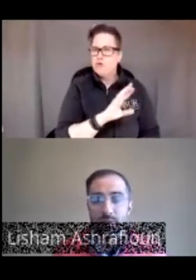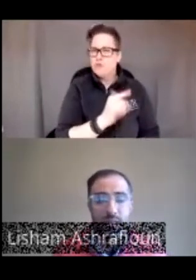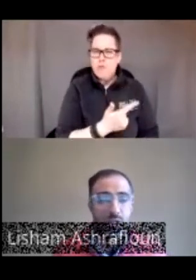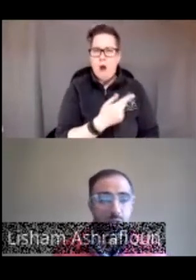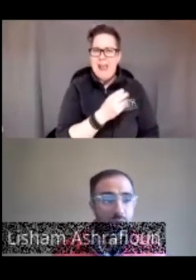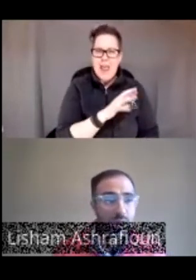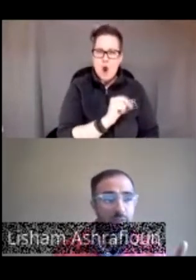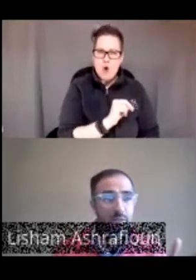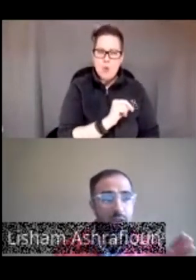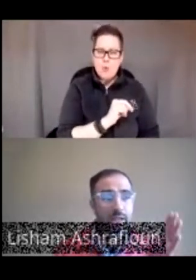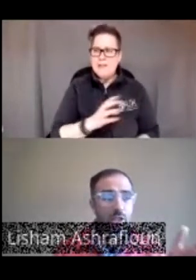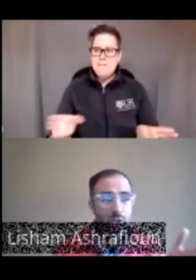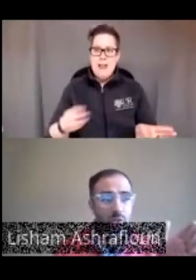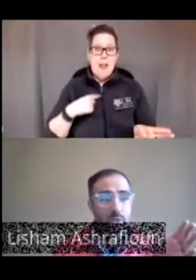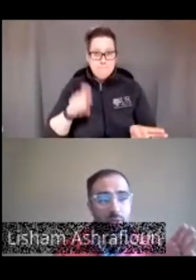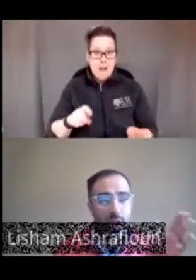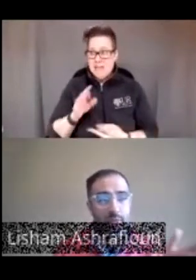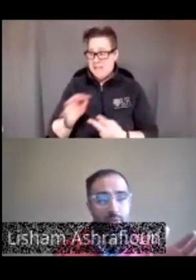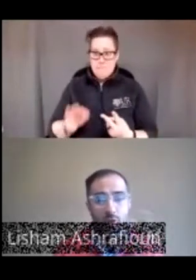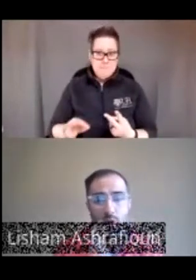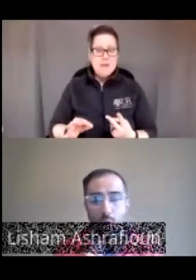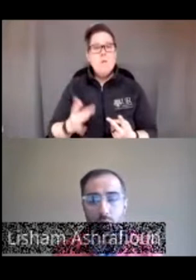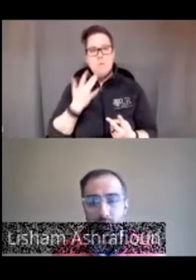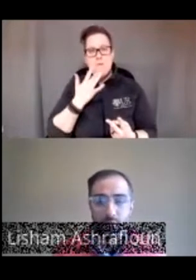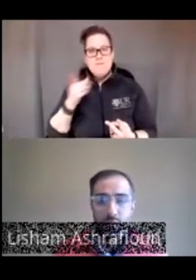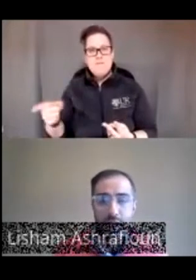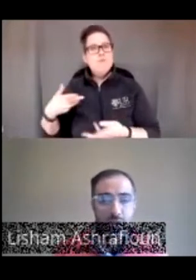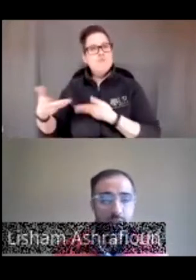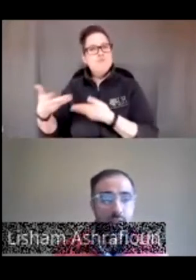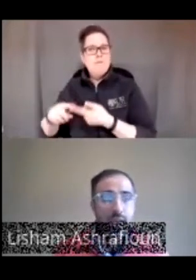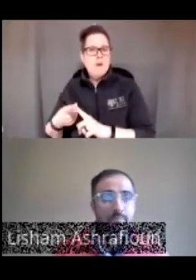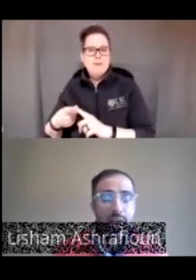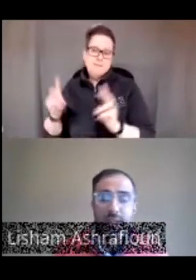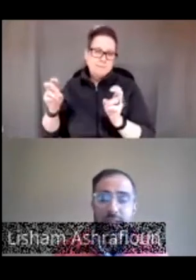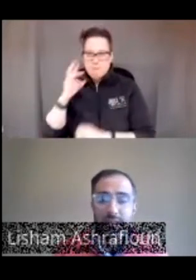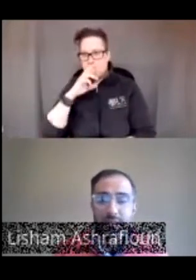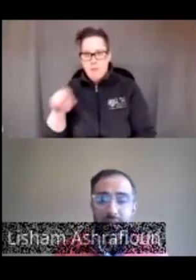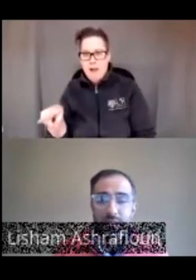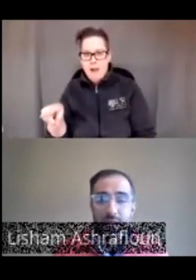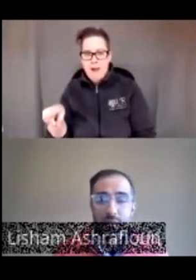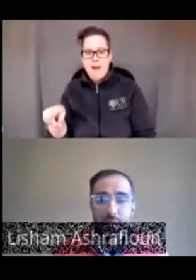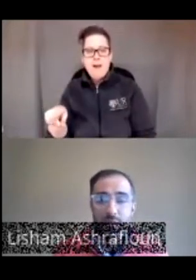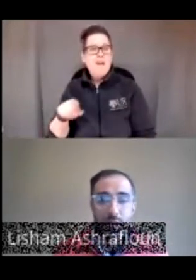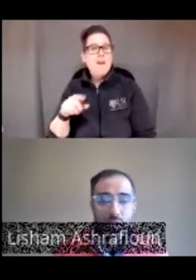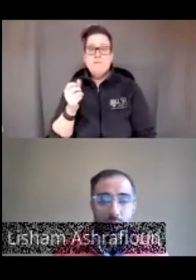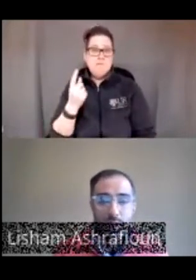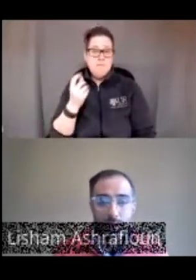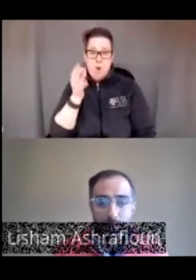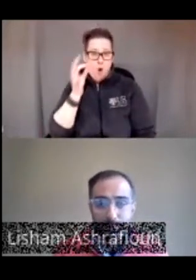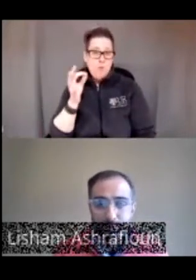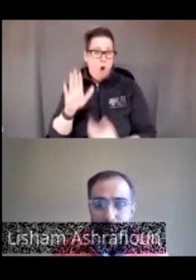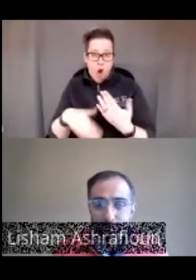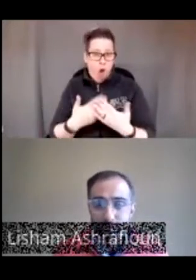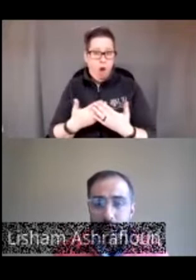choice procedures, where they had to choose between either the drug or social interactions. And they did this in nearly every